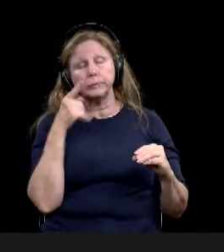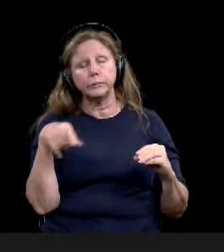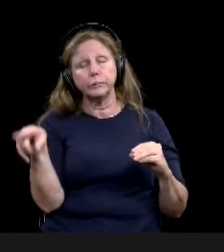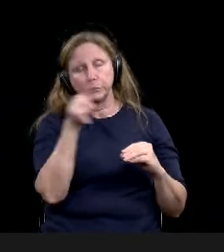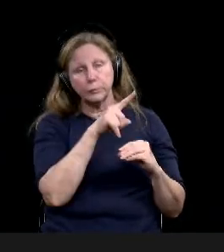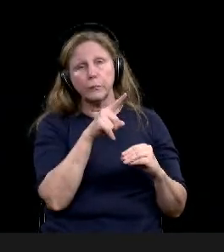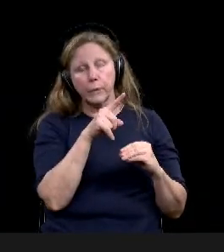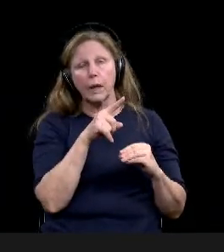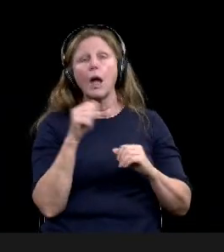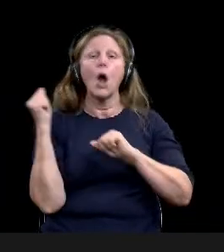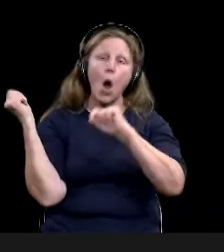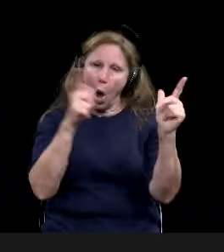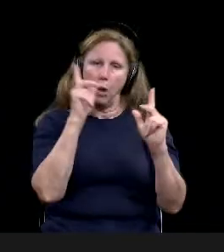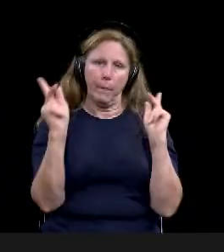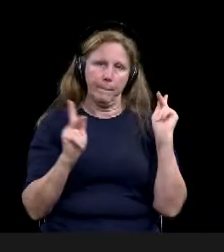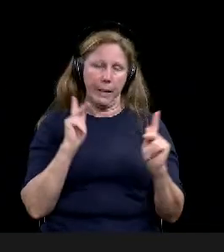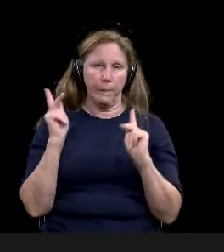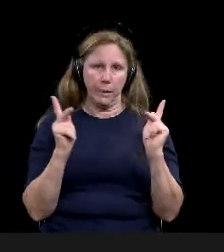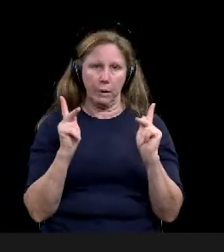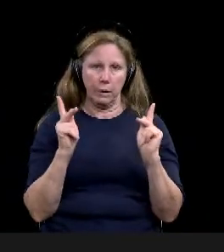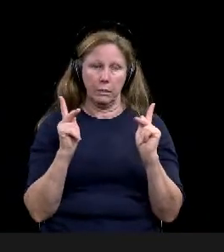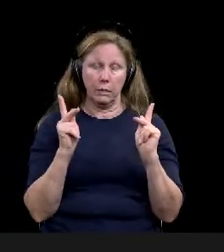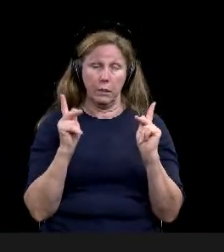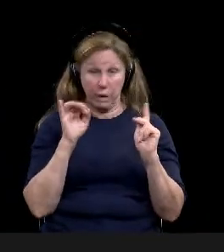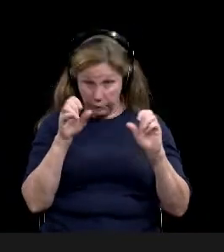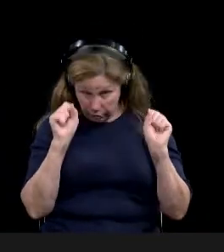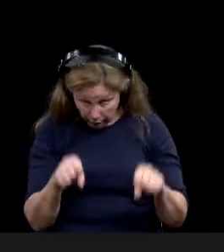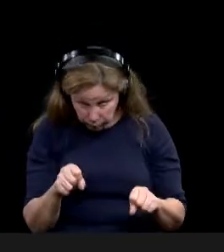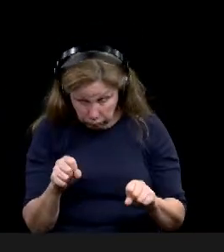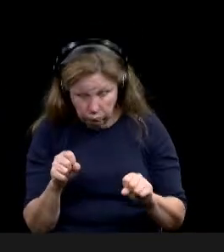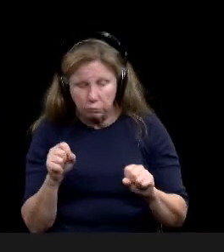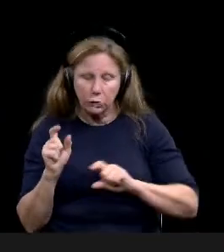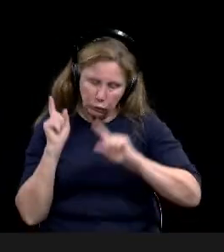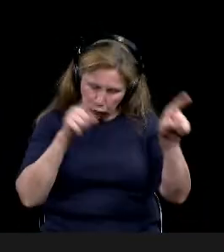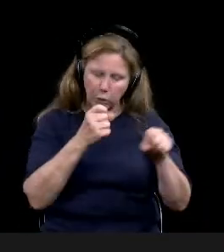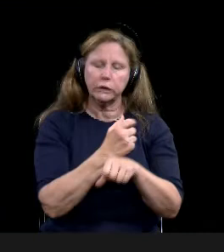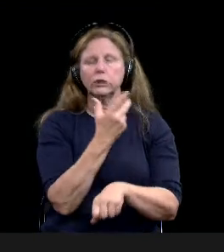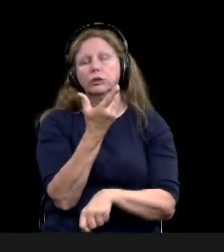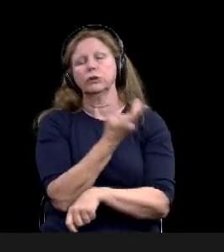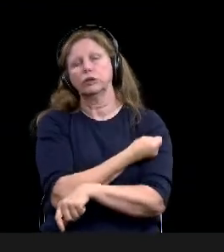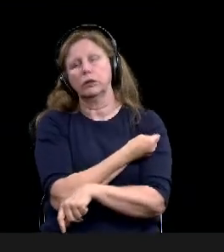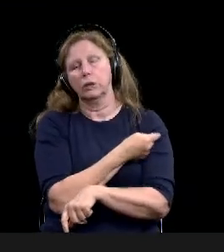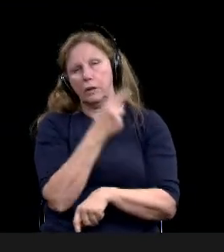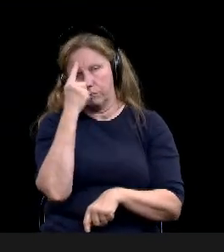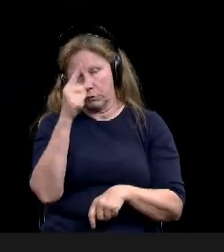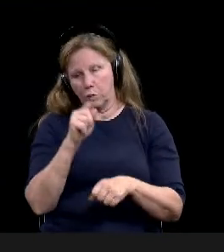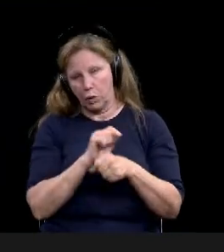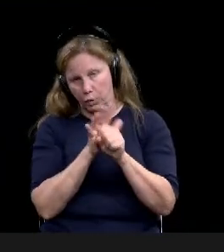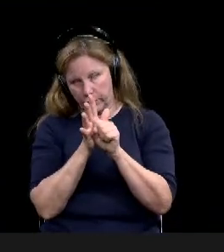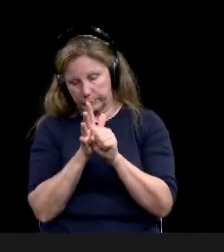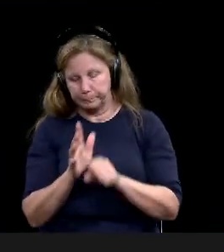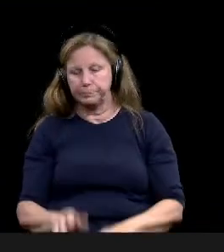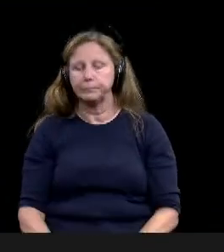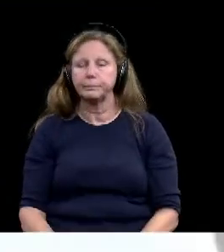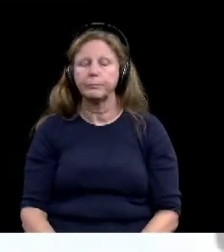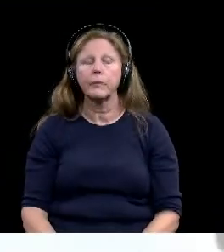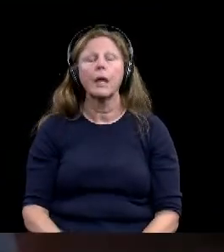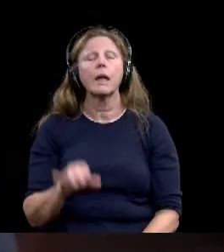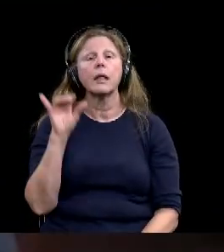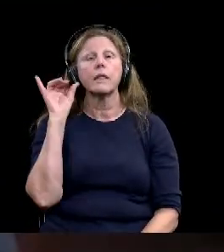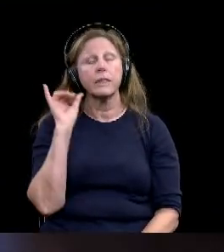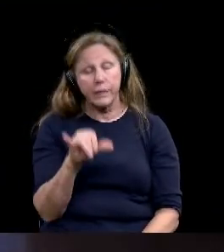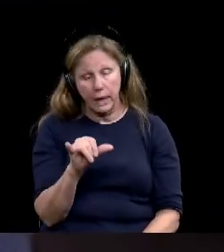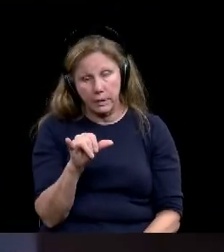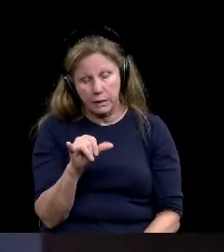COVID-19. And that concludes my report. So I'm gonna stop my screen share. Thank you, Dr.